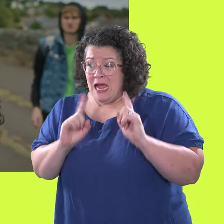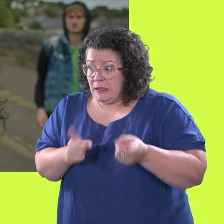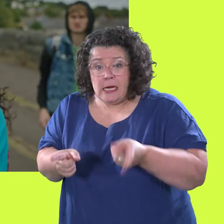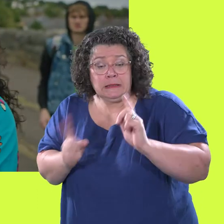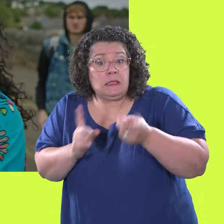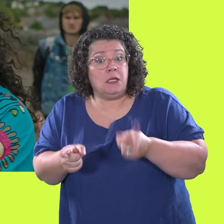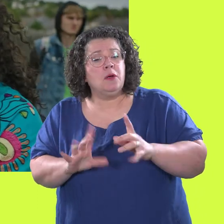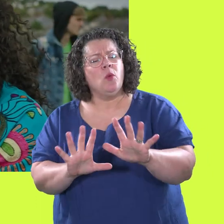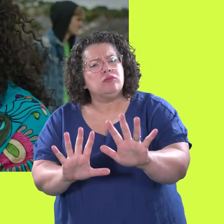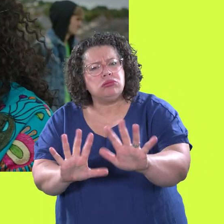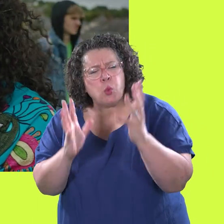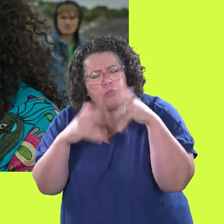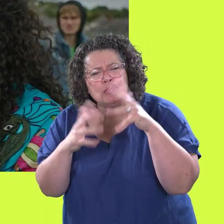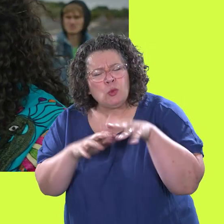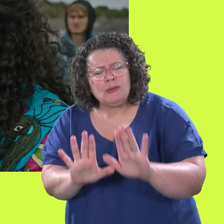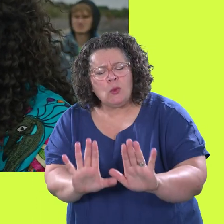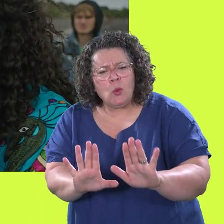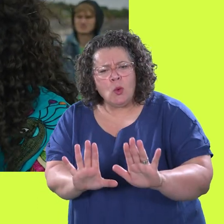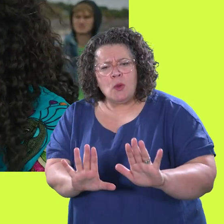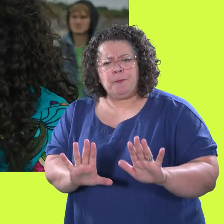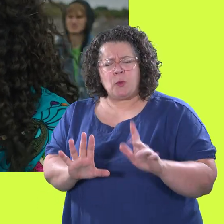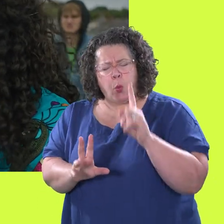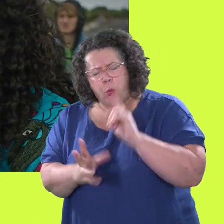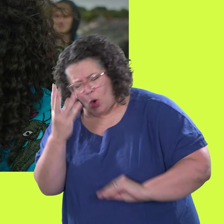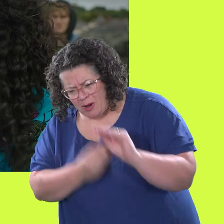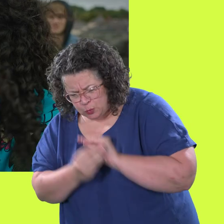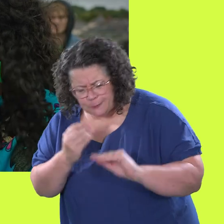I can't see here. Don't worry. We'll figure it out.